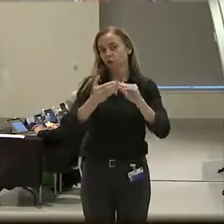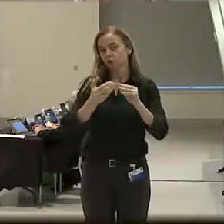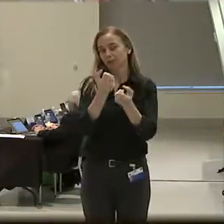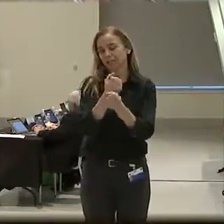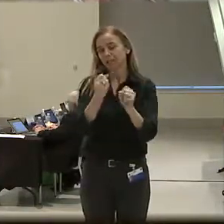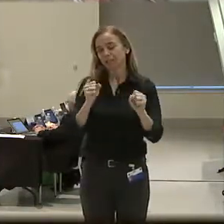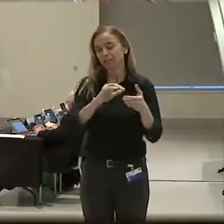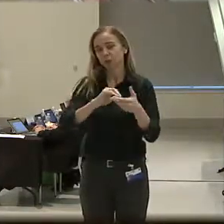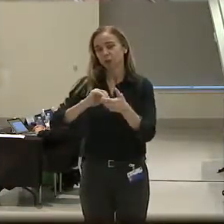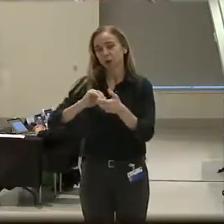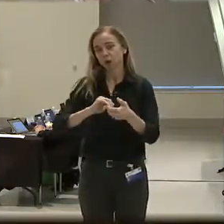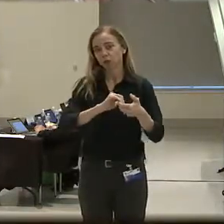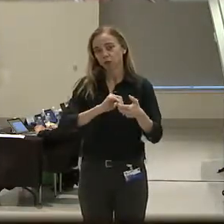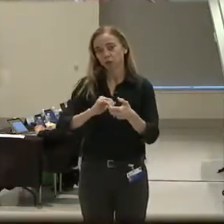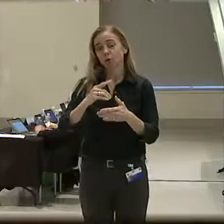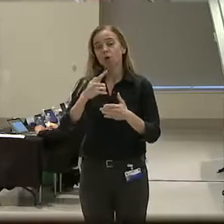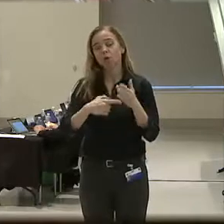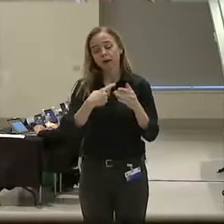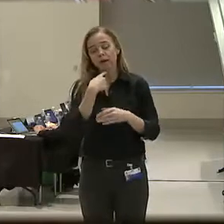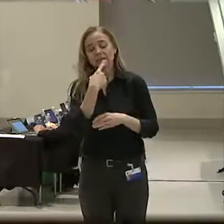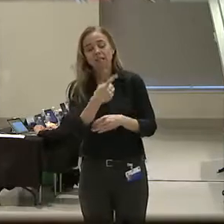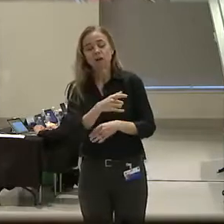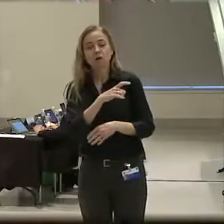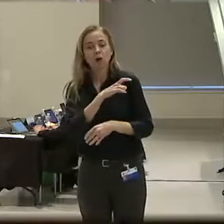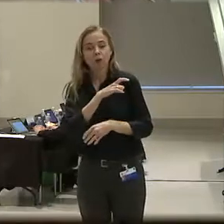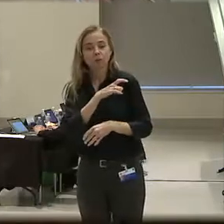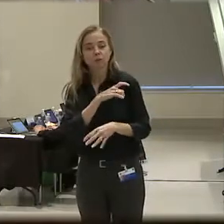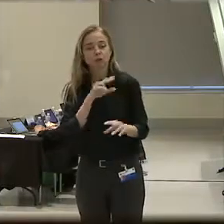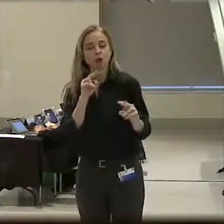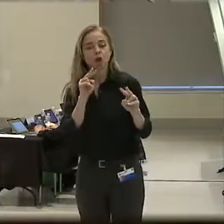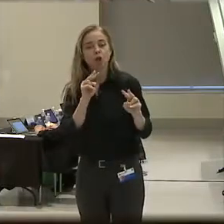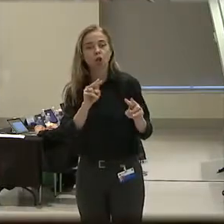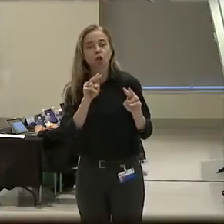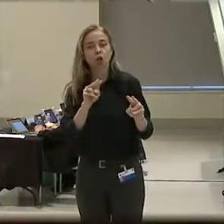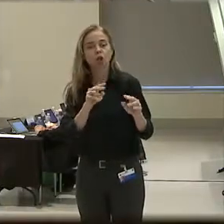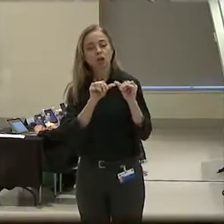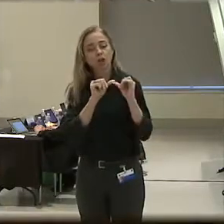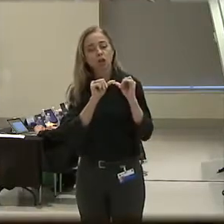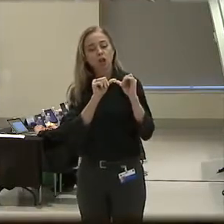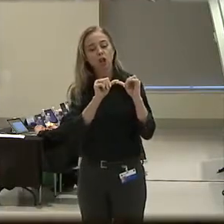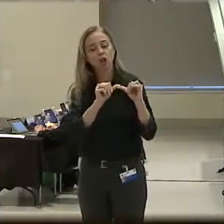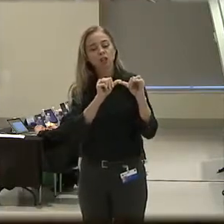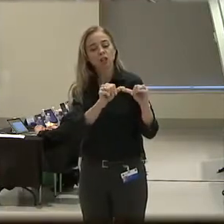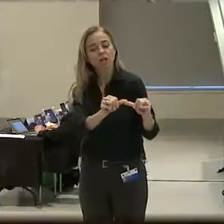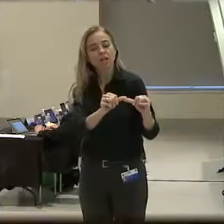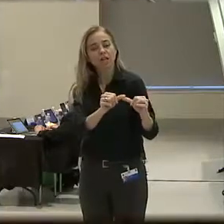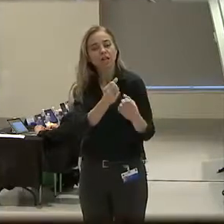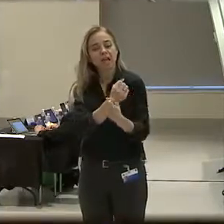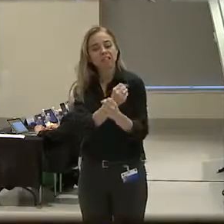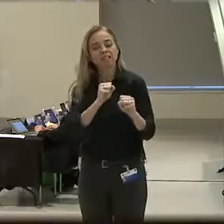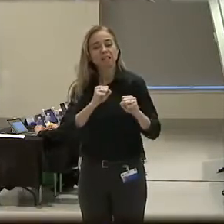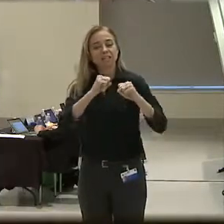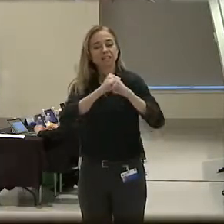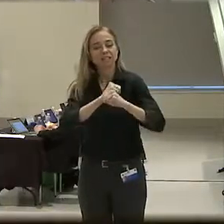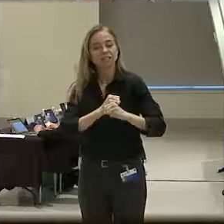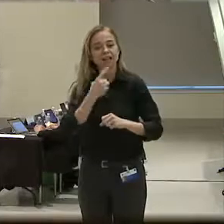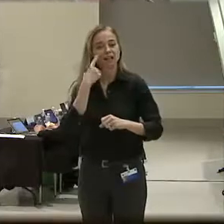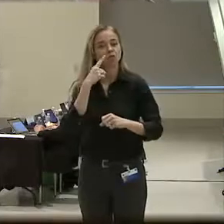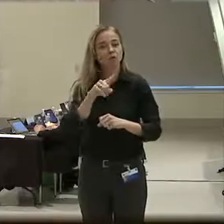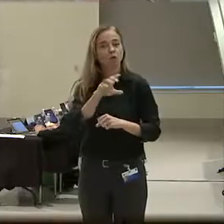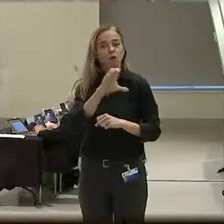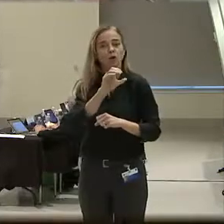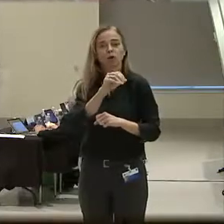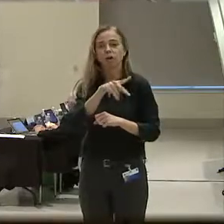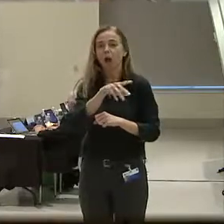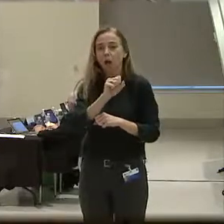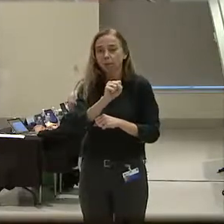that's when I tell cops, take a look at the longevity and safety stats for cops, I